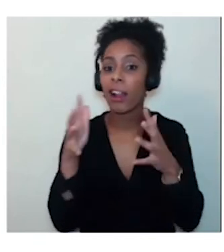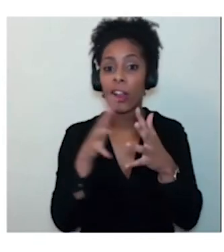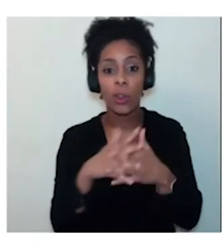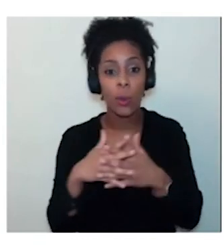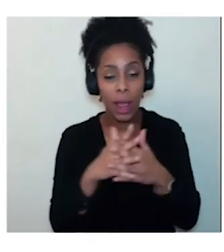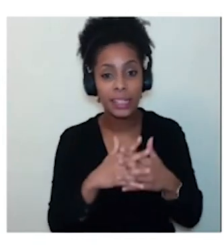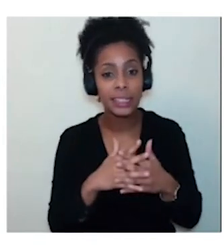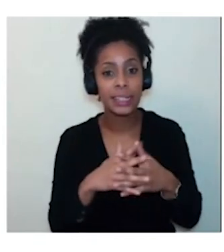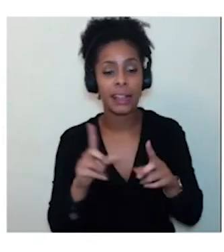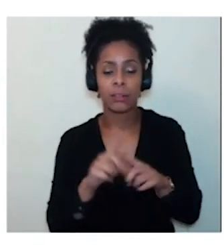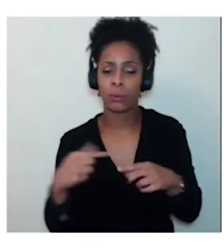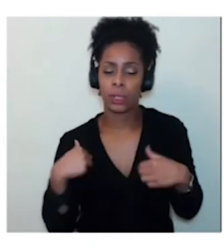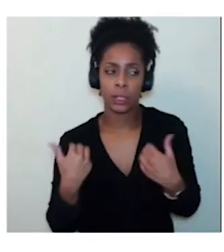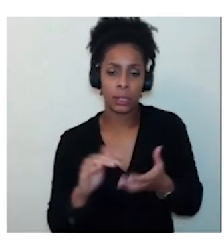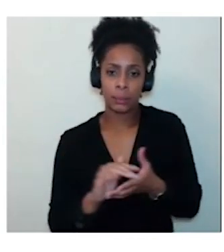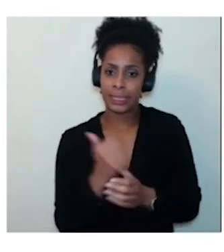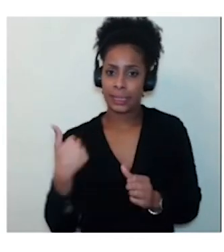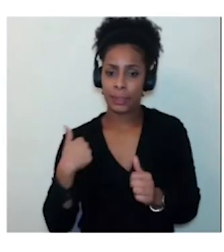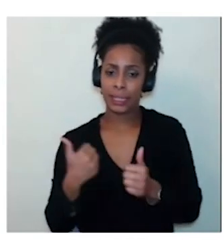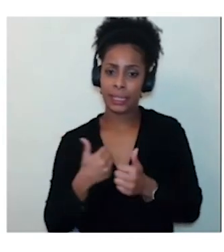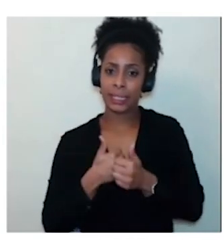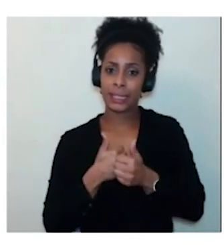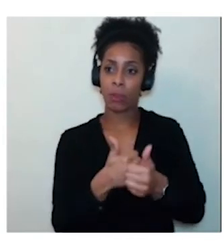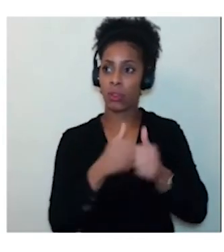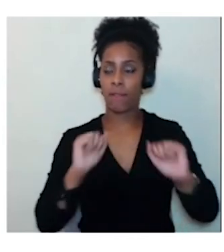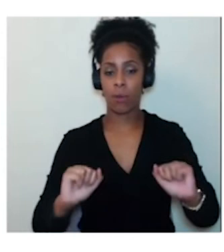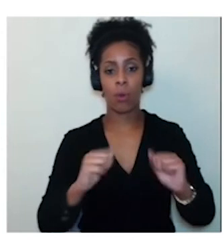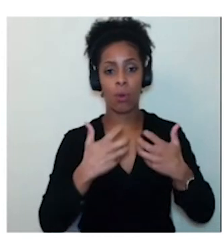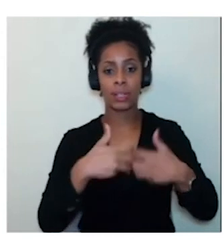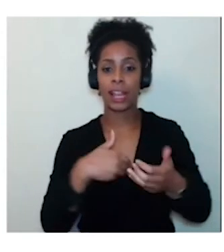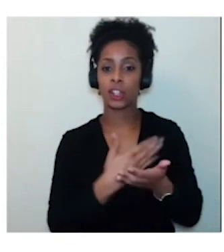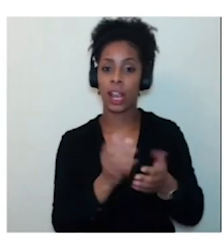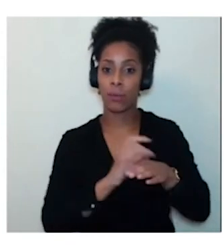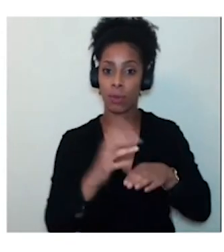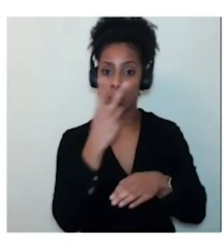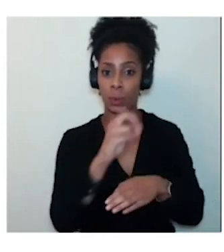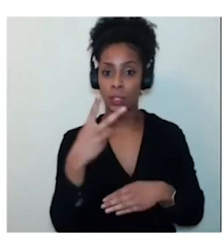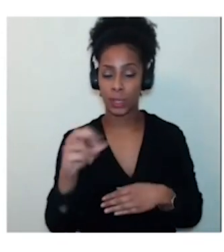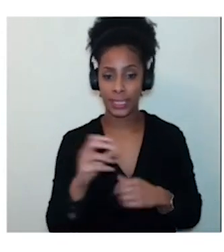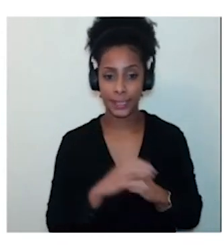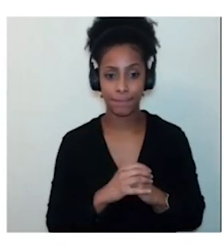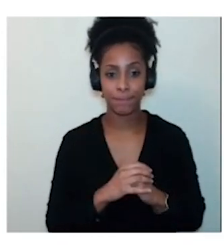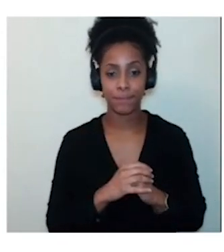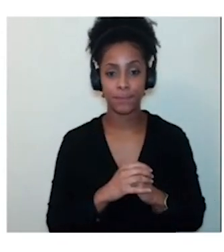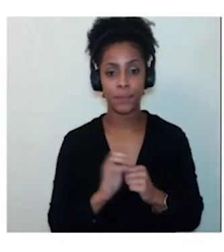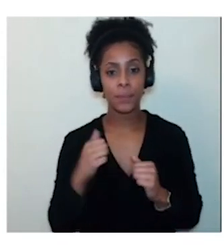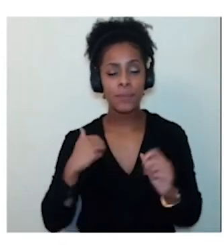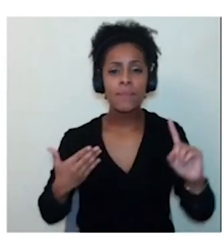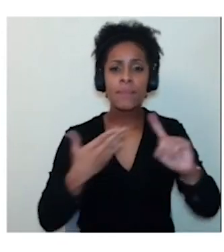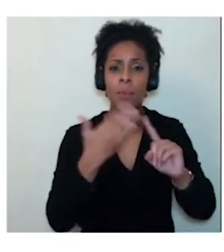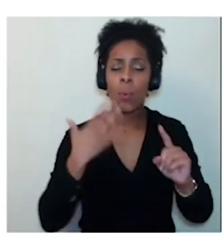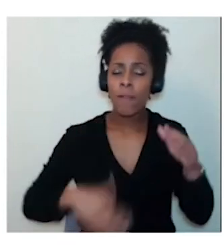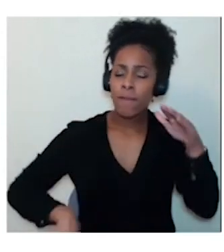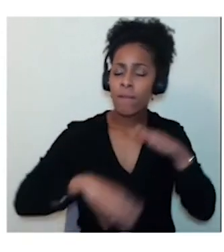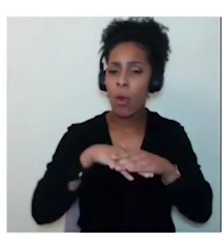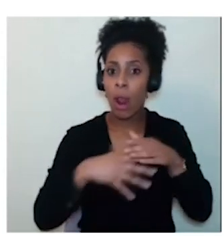for TechShare Pro in 2020. Our mission is to create a fully inclusive Sony world that can help change